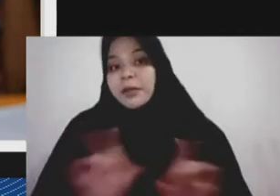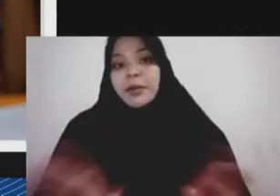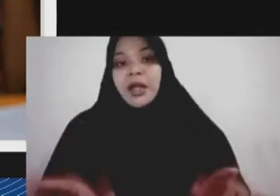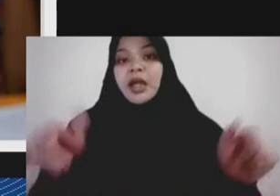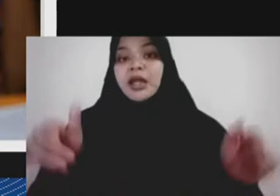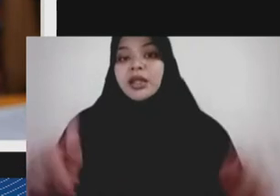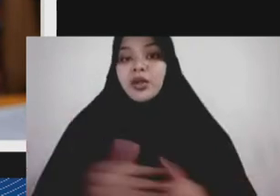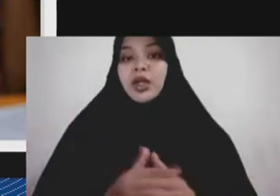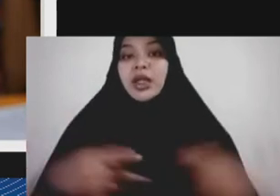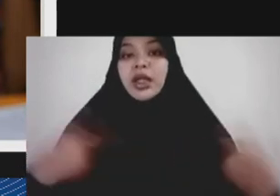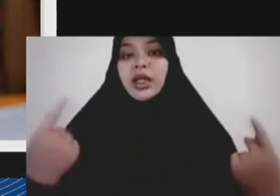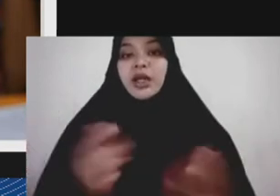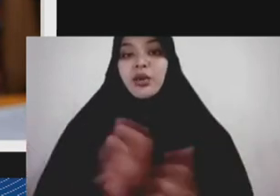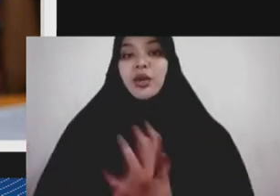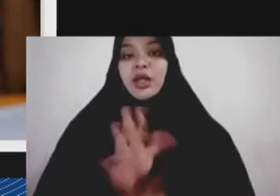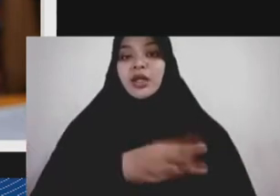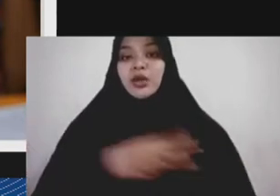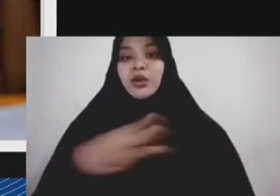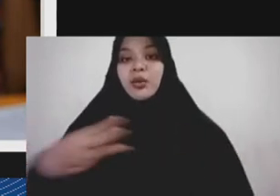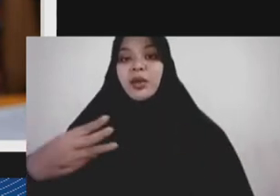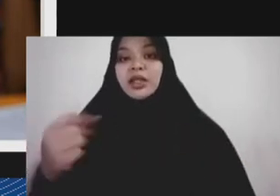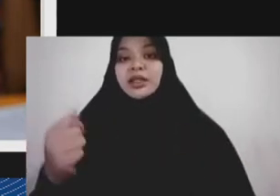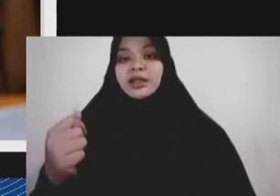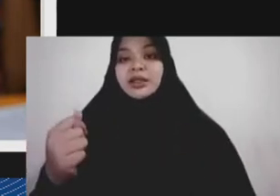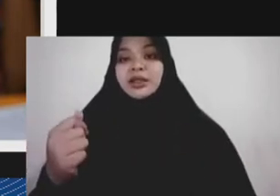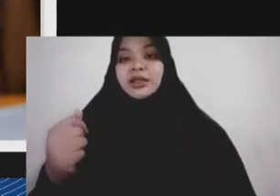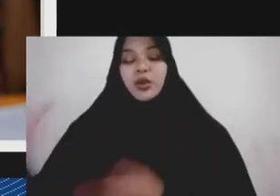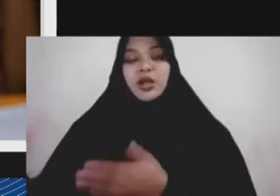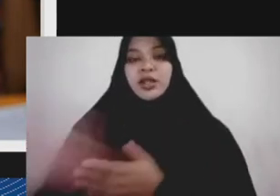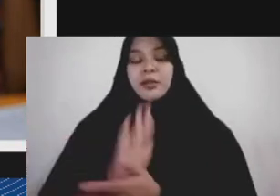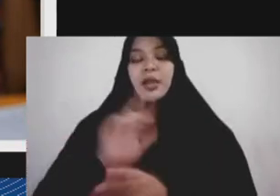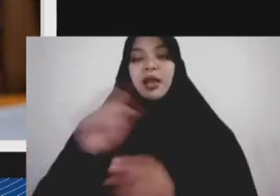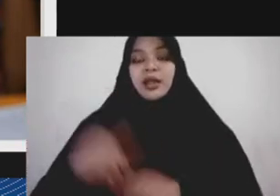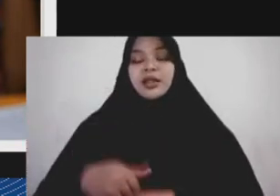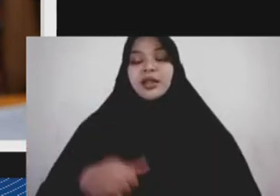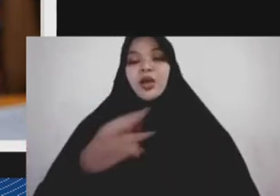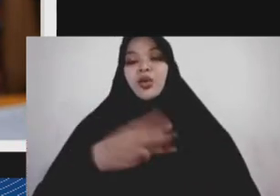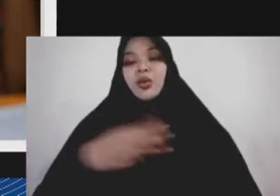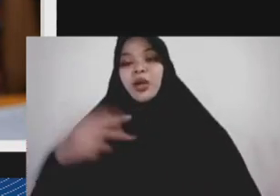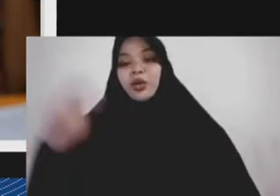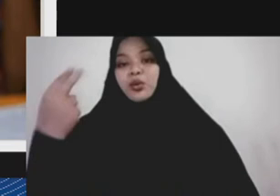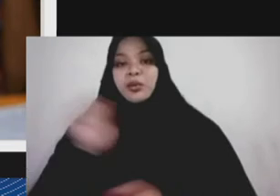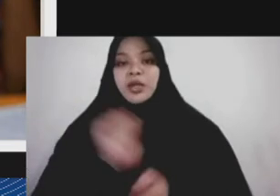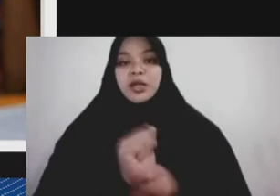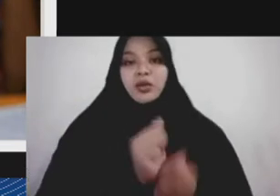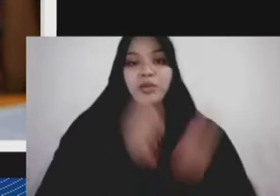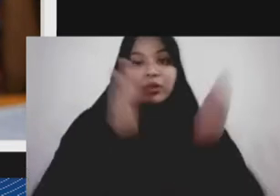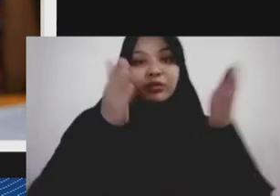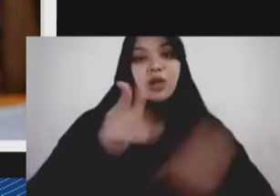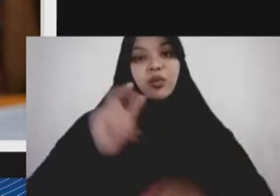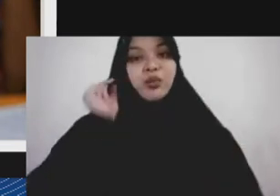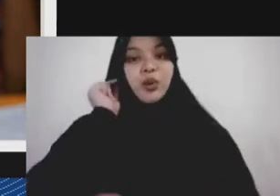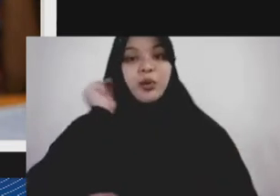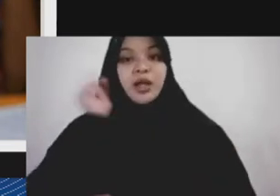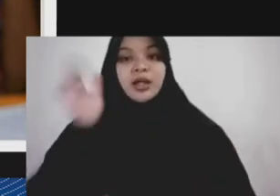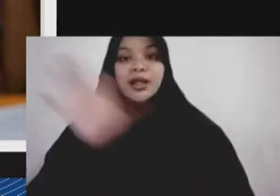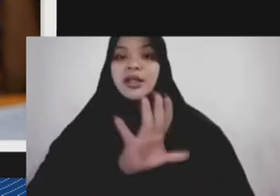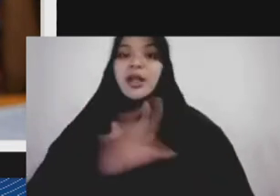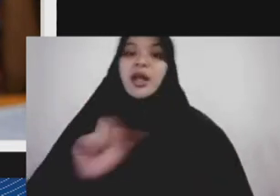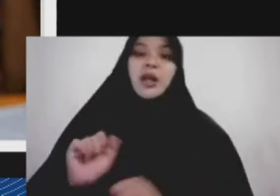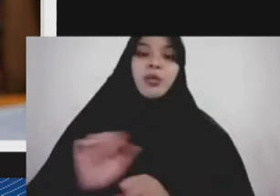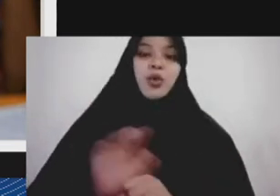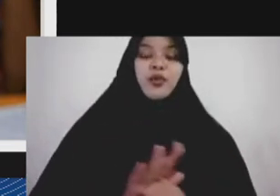the economic growth opportunities while working with women during COVID-19